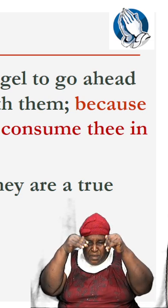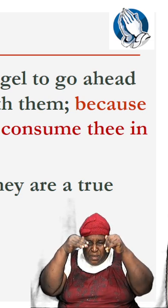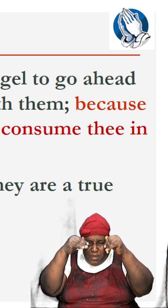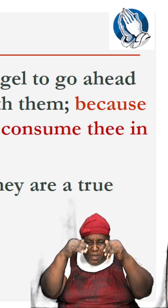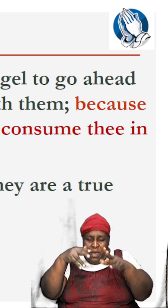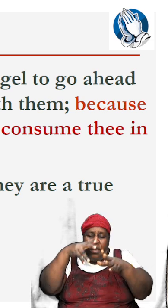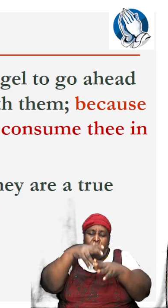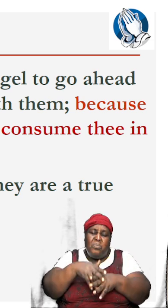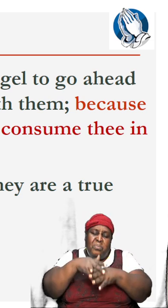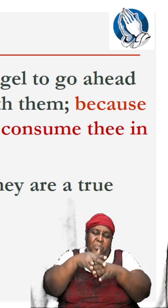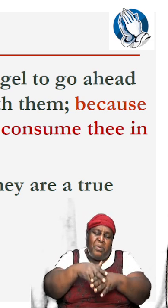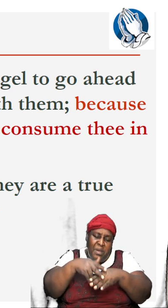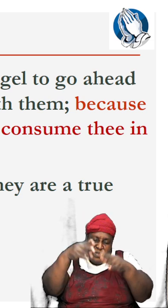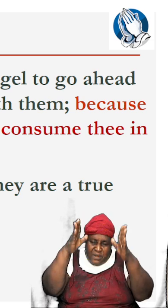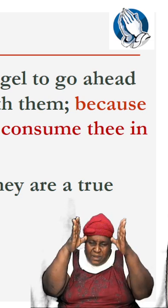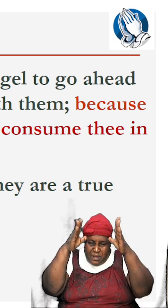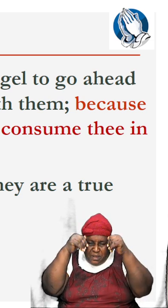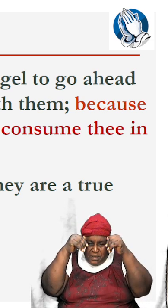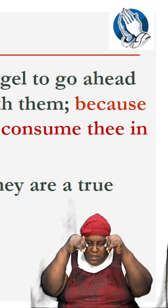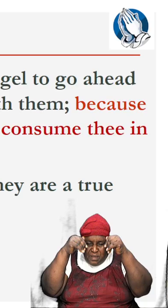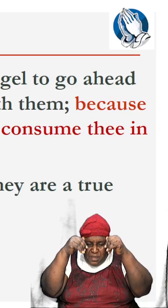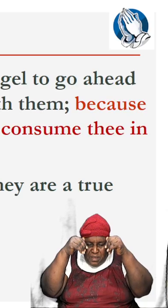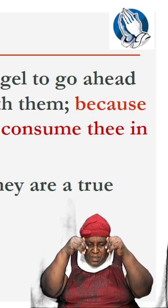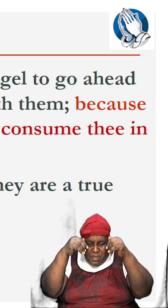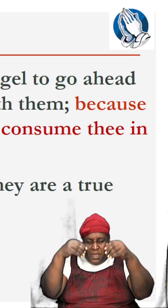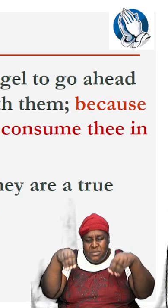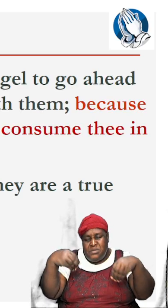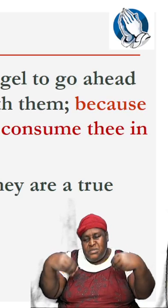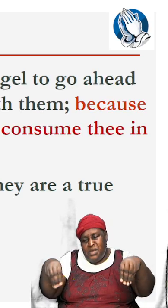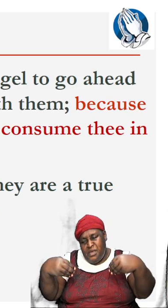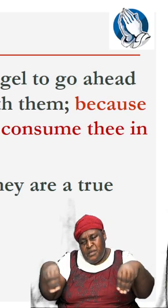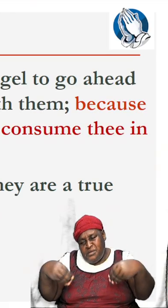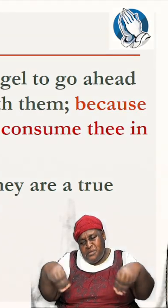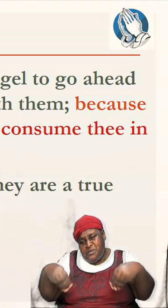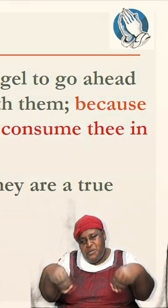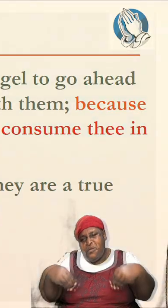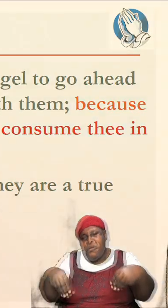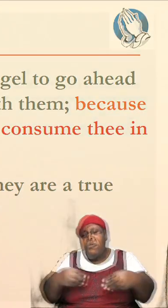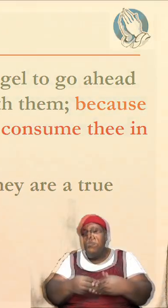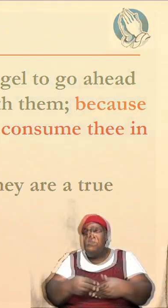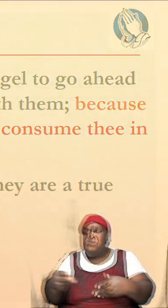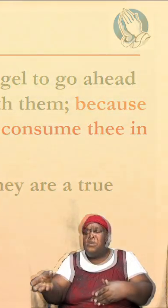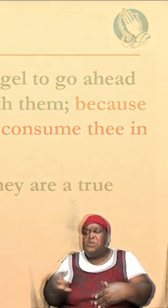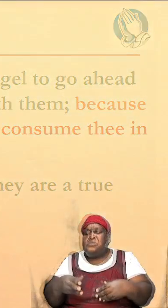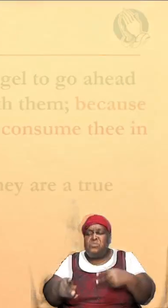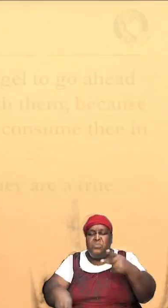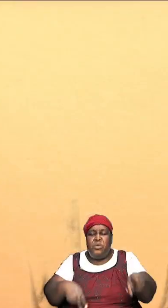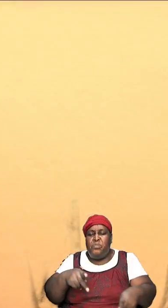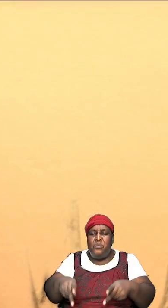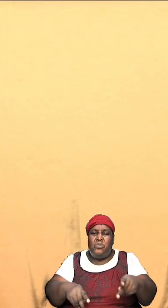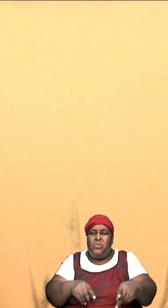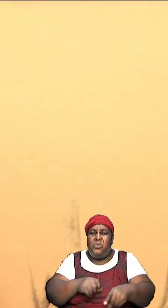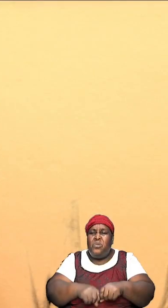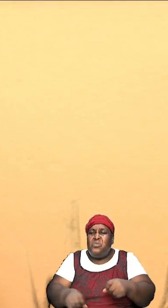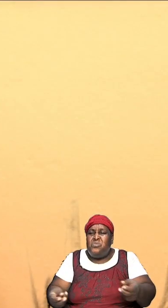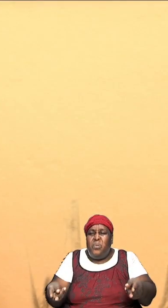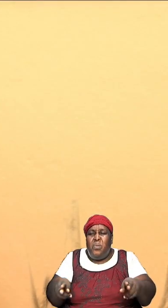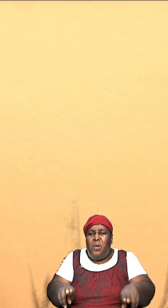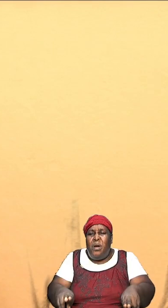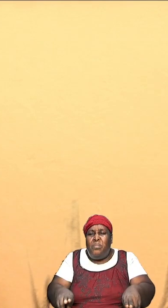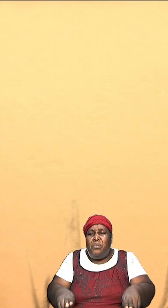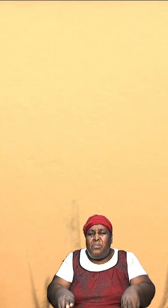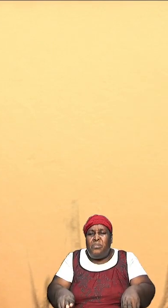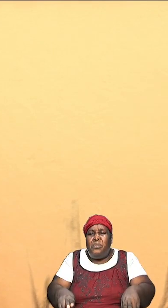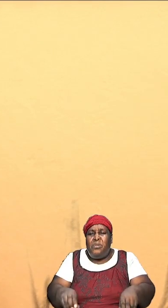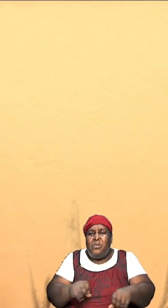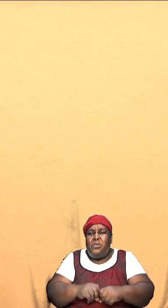ride that donkey, and he would deliver, as it were, his sales, his goods to people. So it so happened that because he was